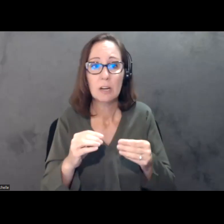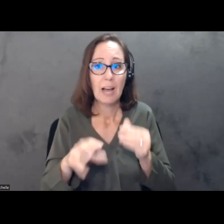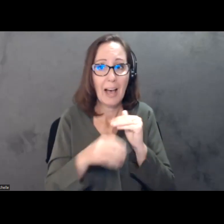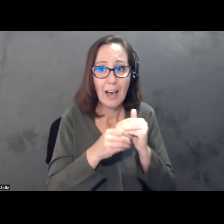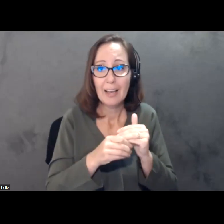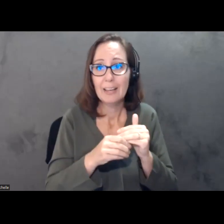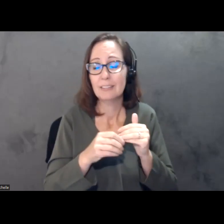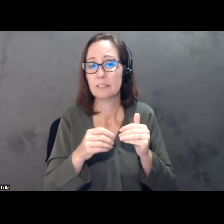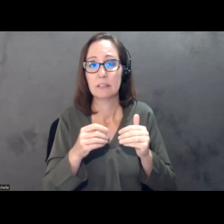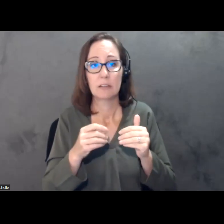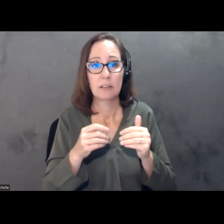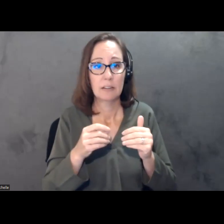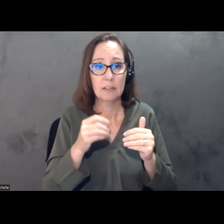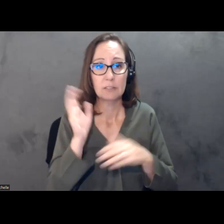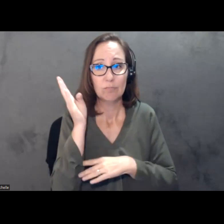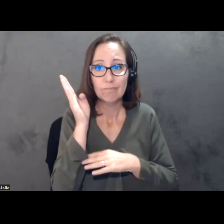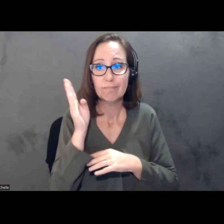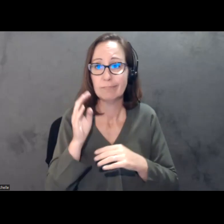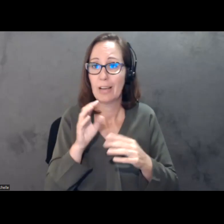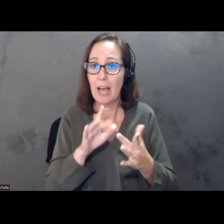free to send that feedback to us.